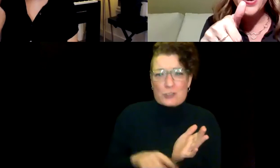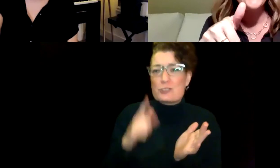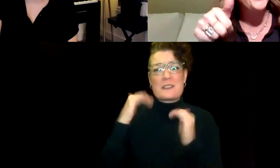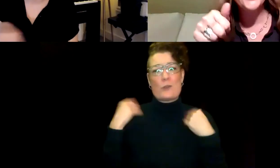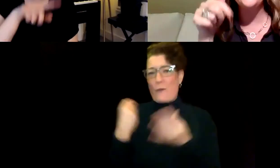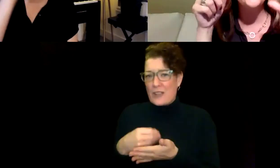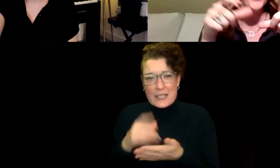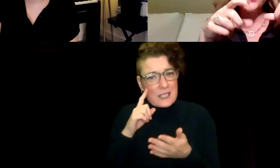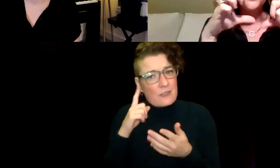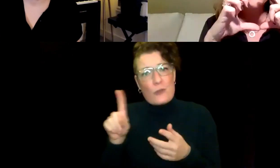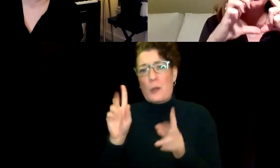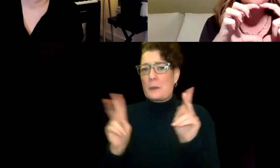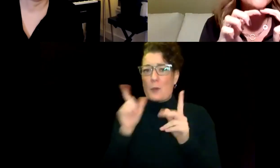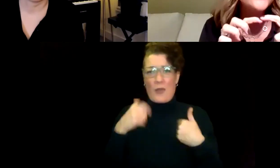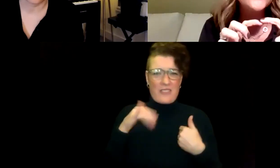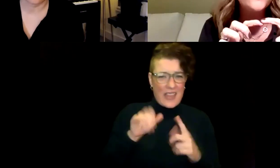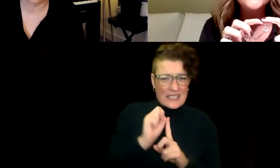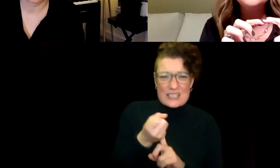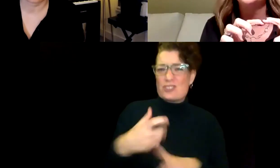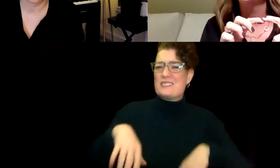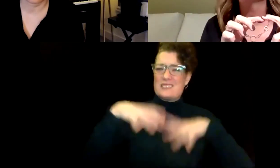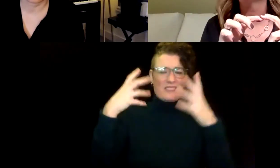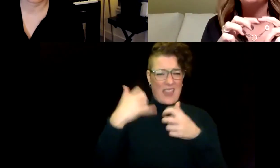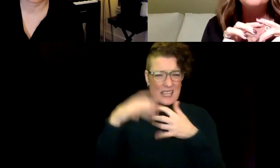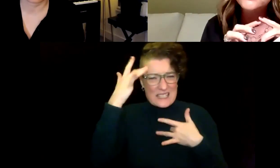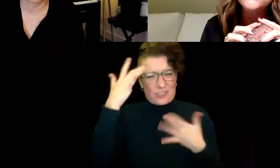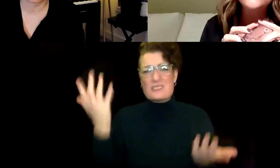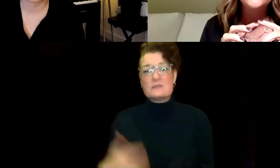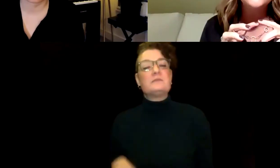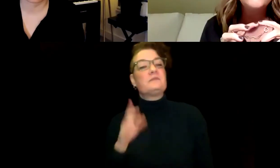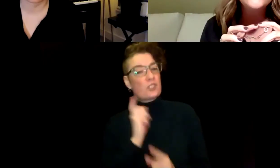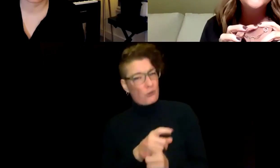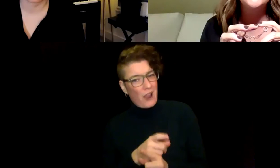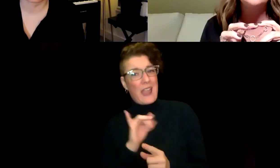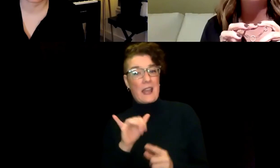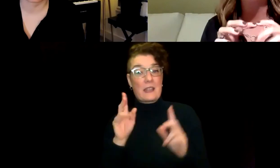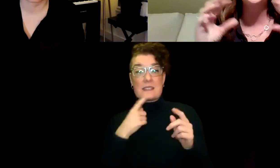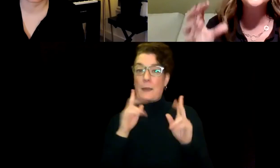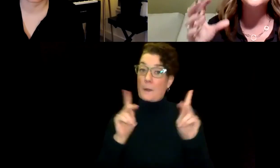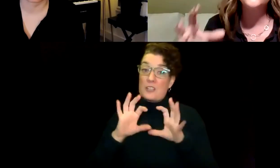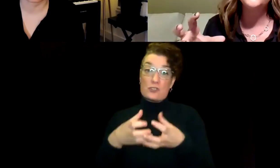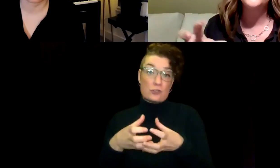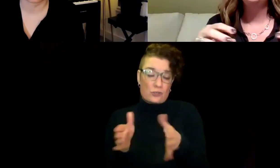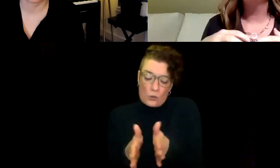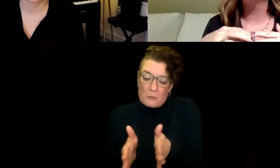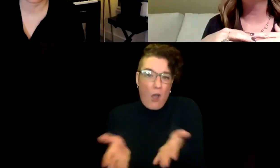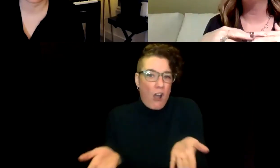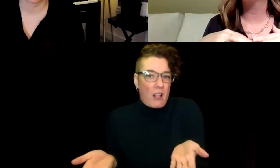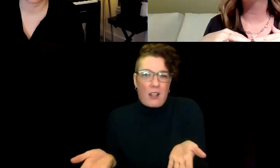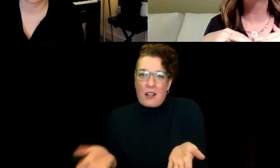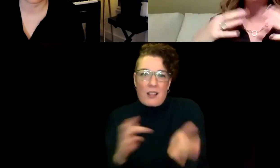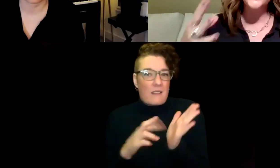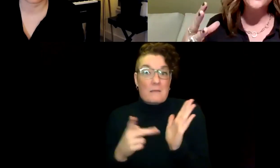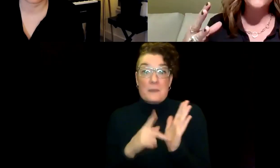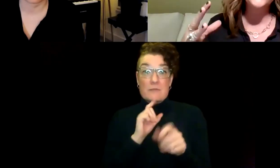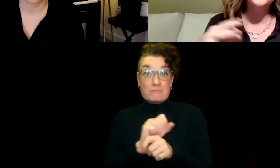this like chicken and egg. And the populations, what we were told was that the populations are so small, you can't ever get to